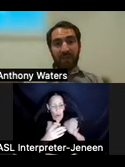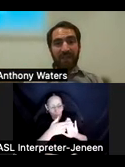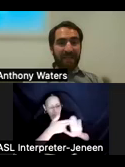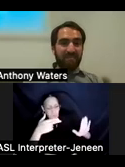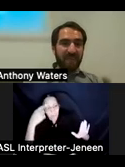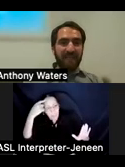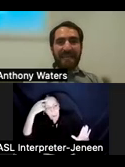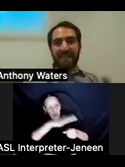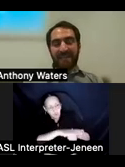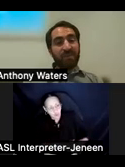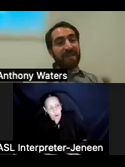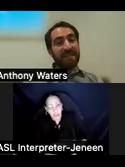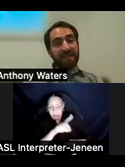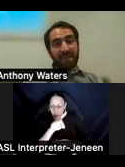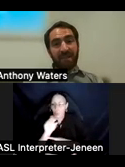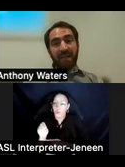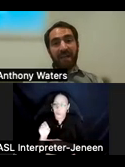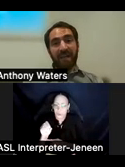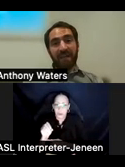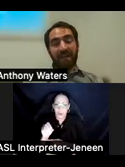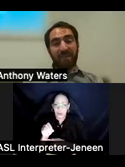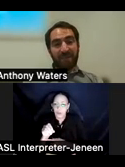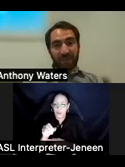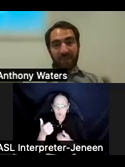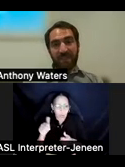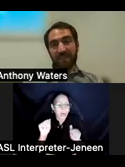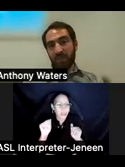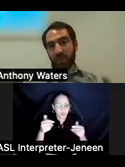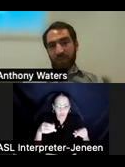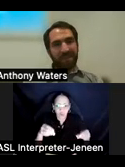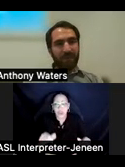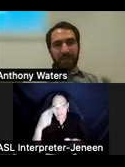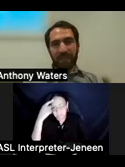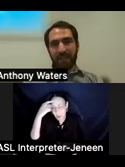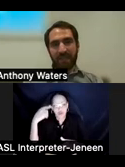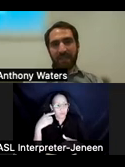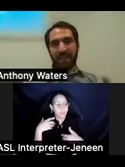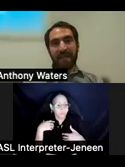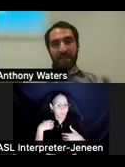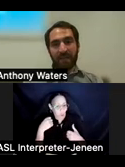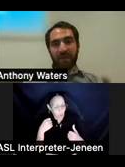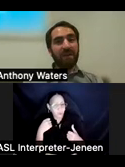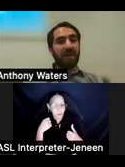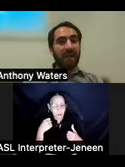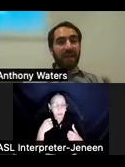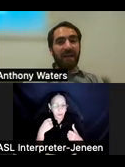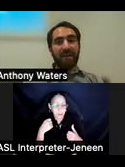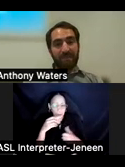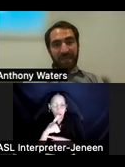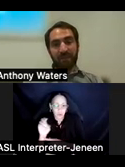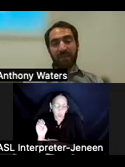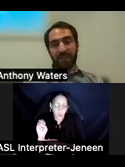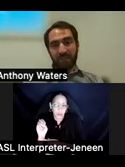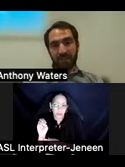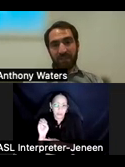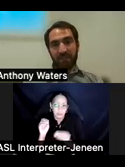disorder, and treating mental distress and disorder differently than any other